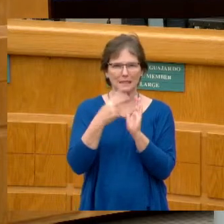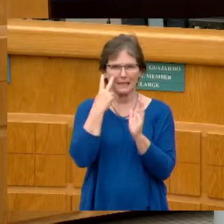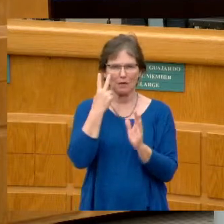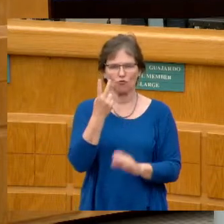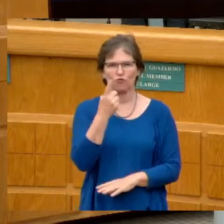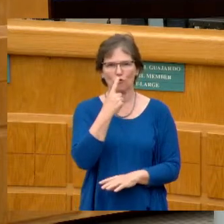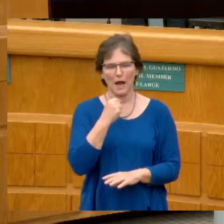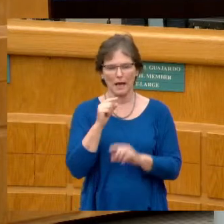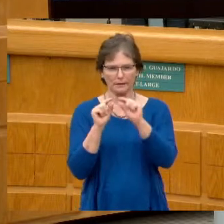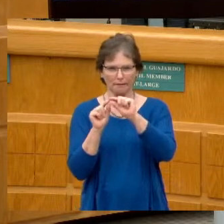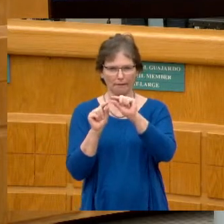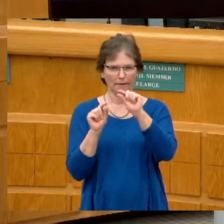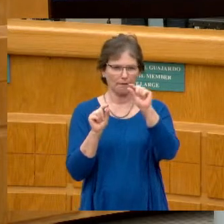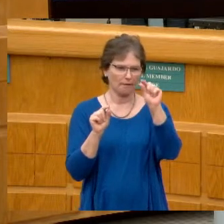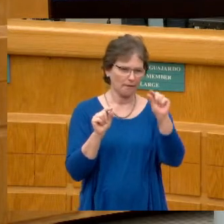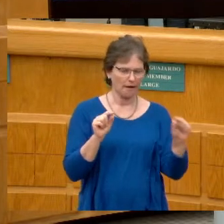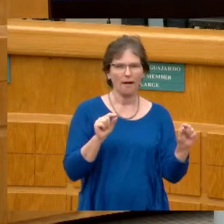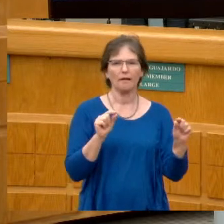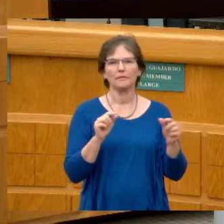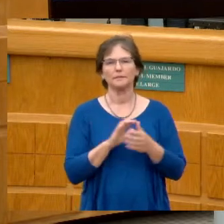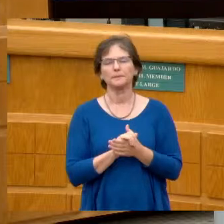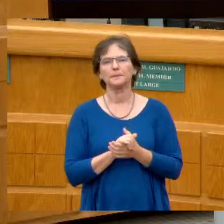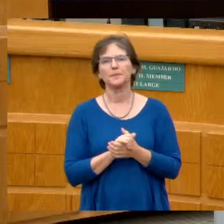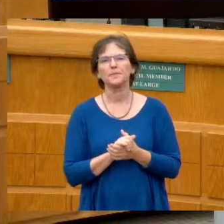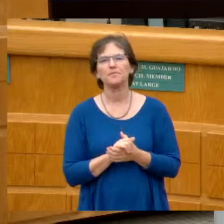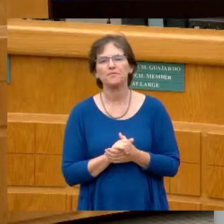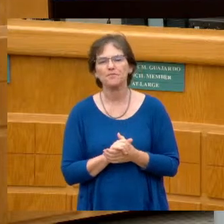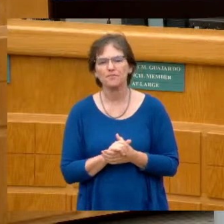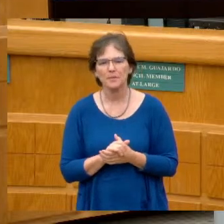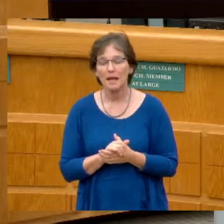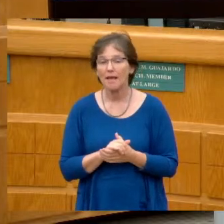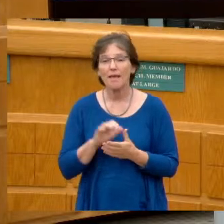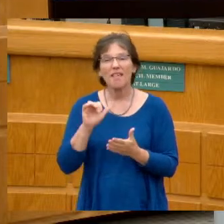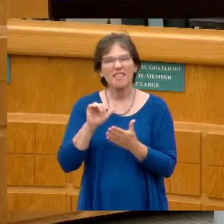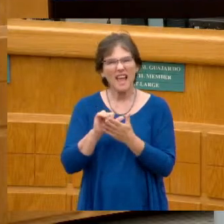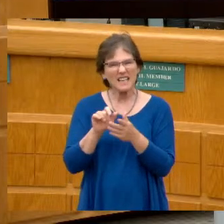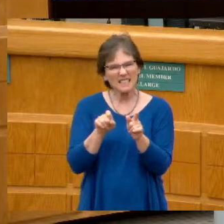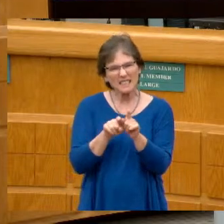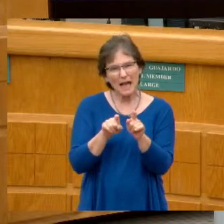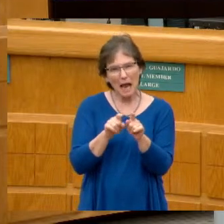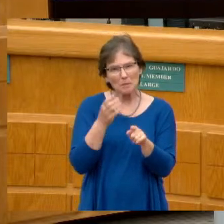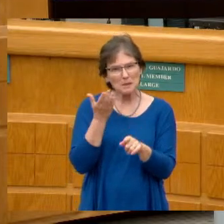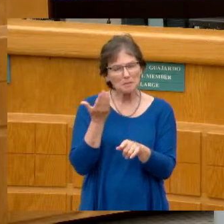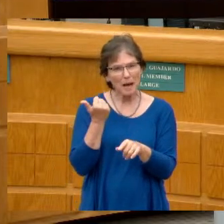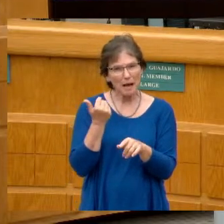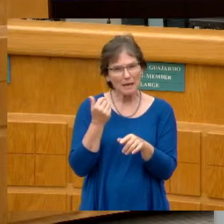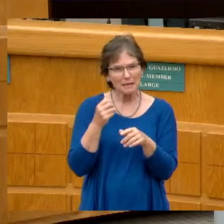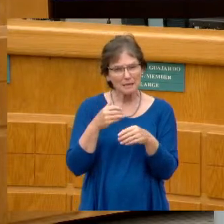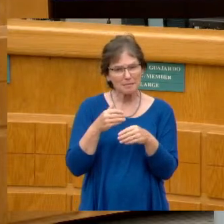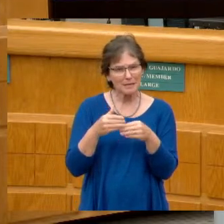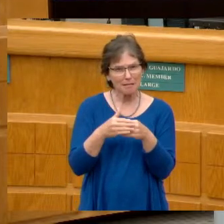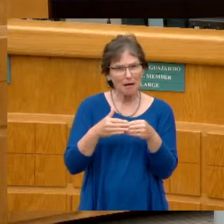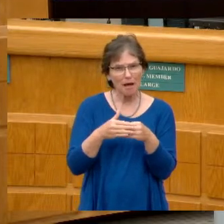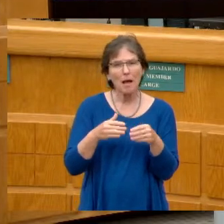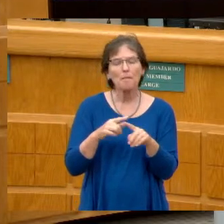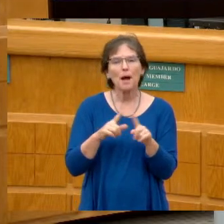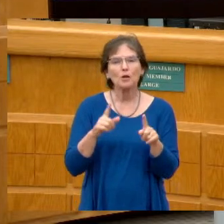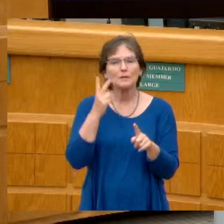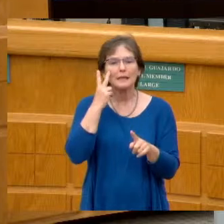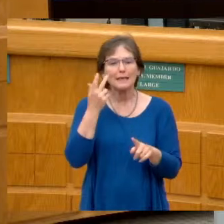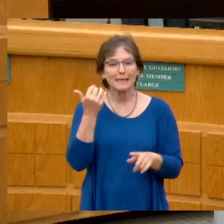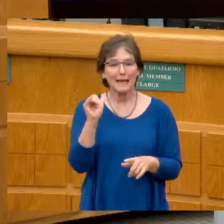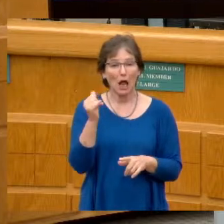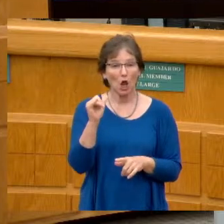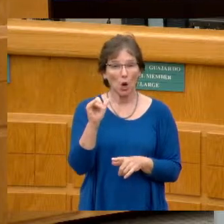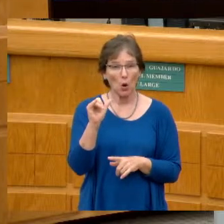you have the 7-day average. And today's 7-day average for daily cases